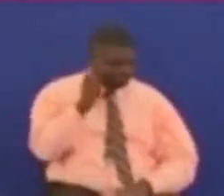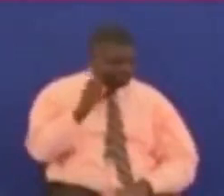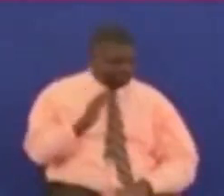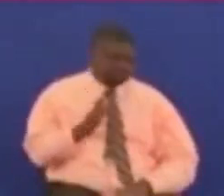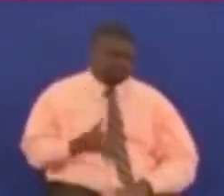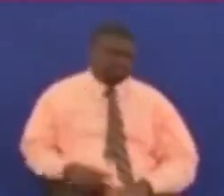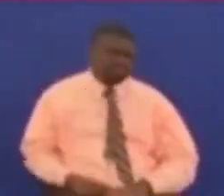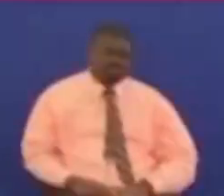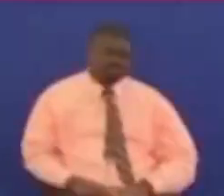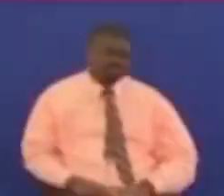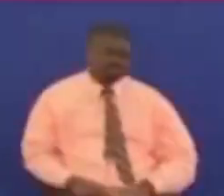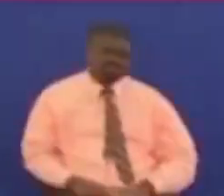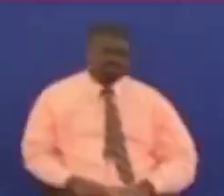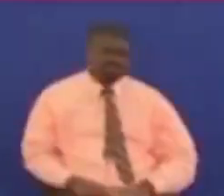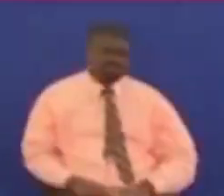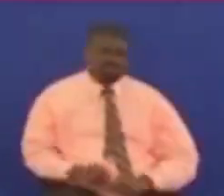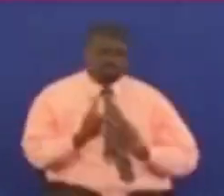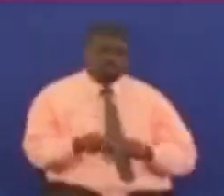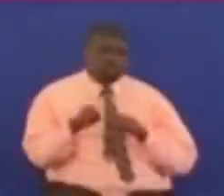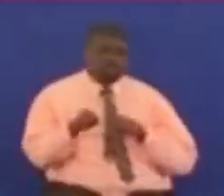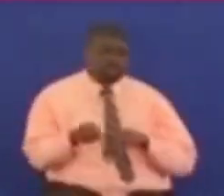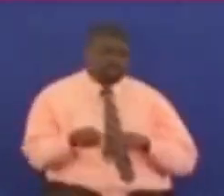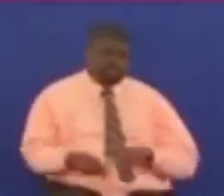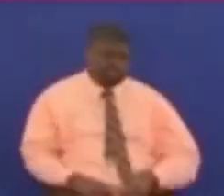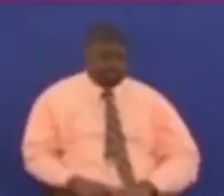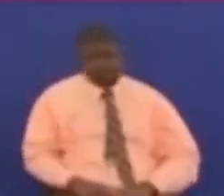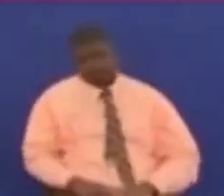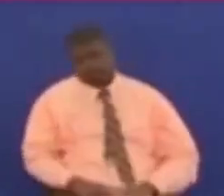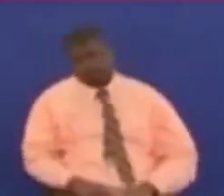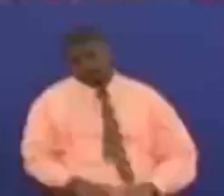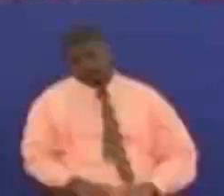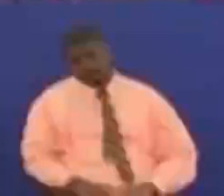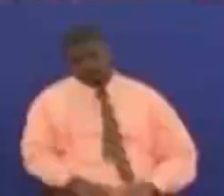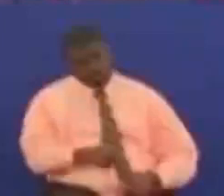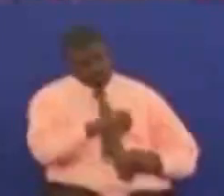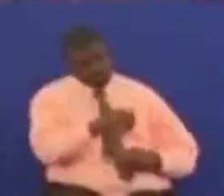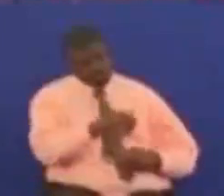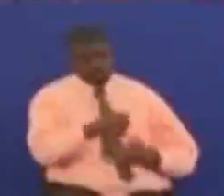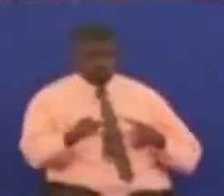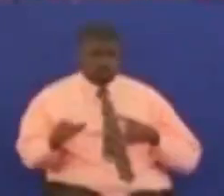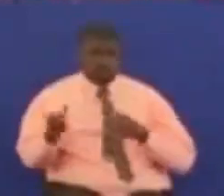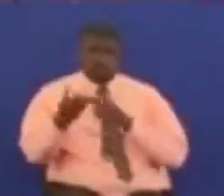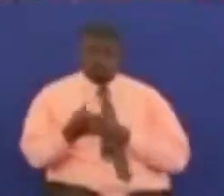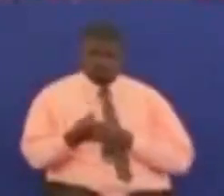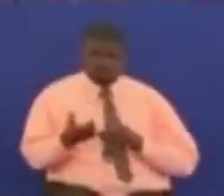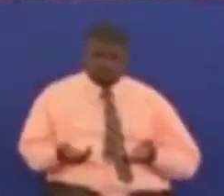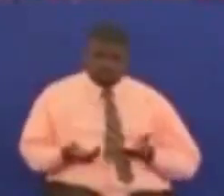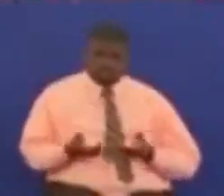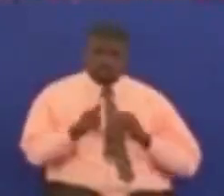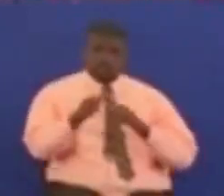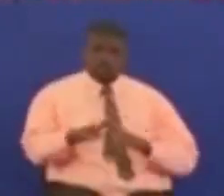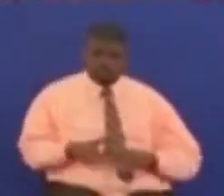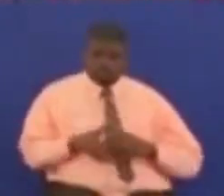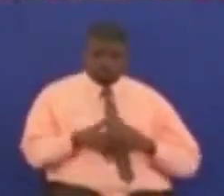that you are here for a task to elect members of Parliament to represent our country in the East